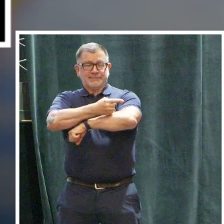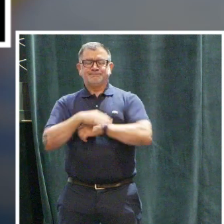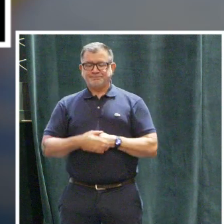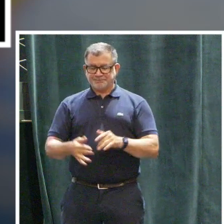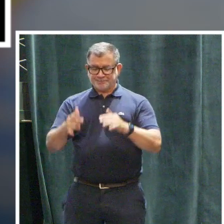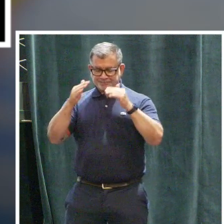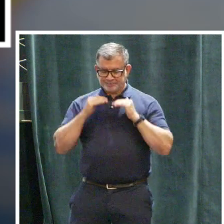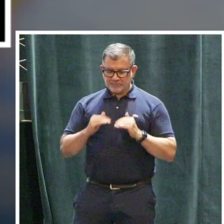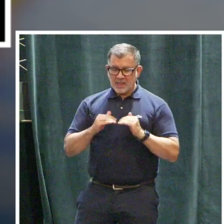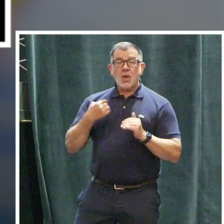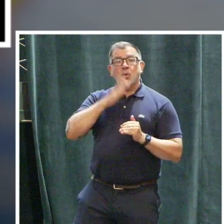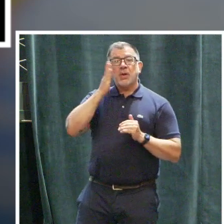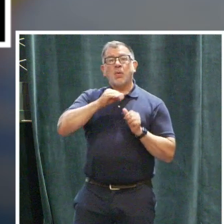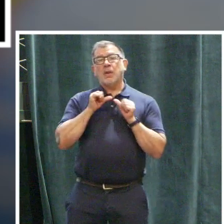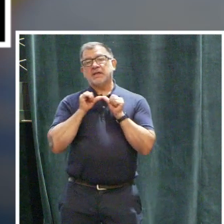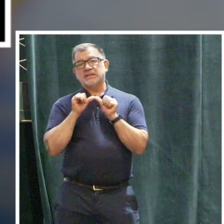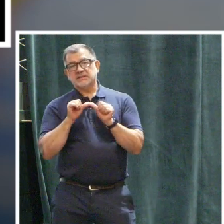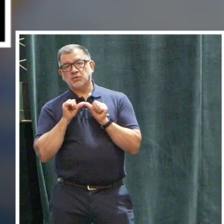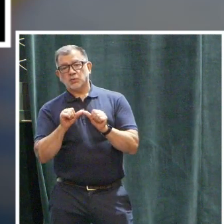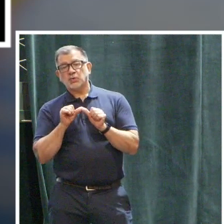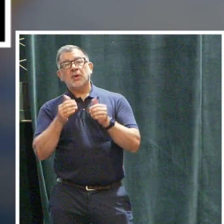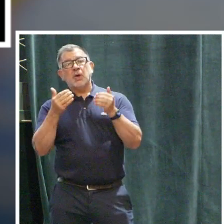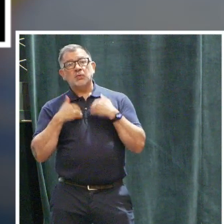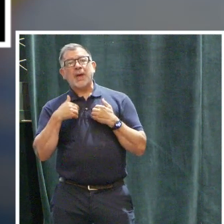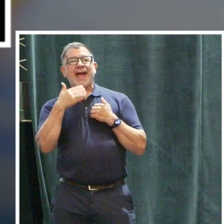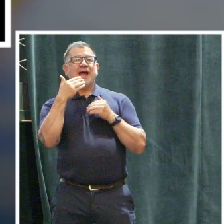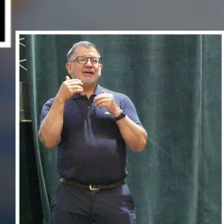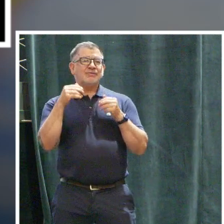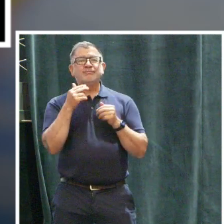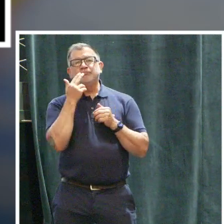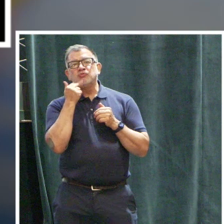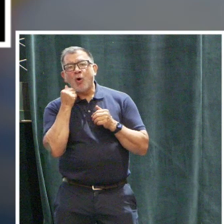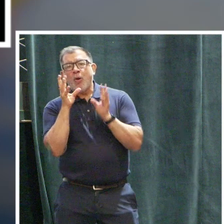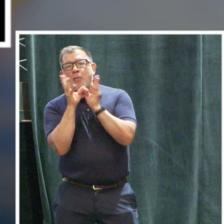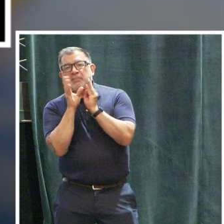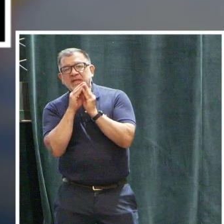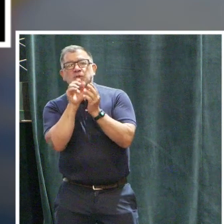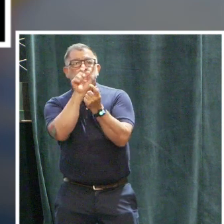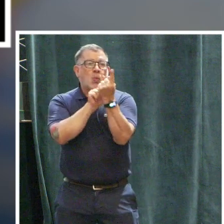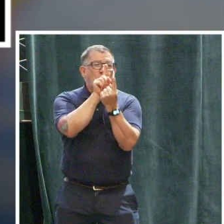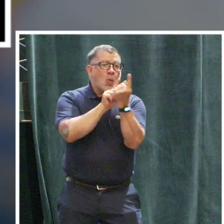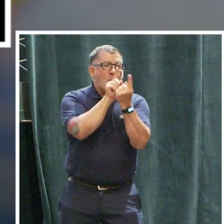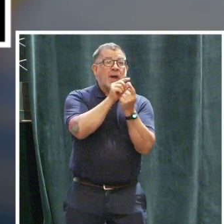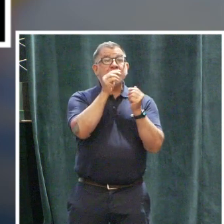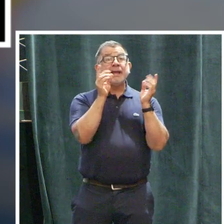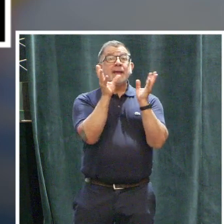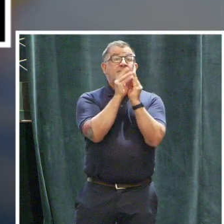We will be continuing to have smaller meetings and one-on-one meetings with the